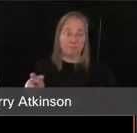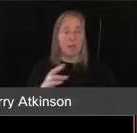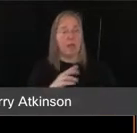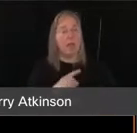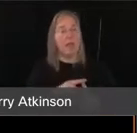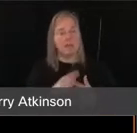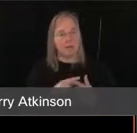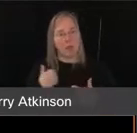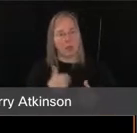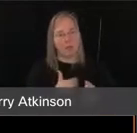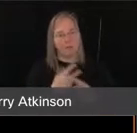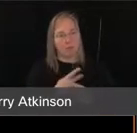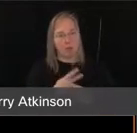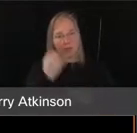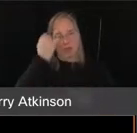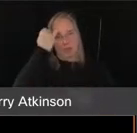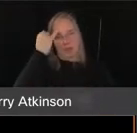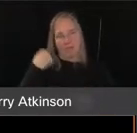we figure